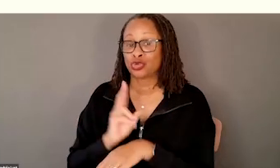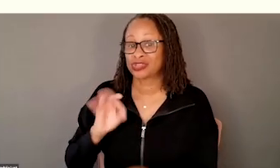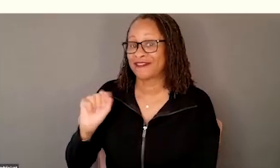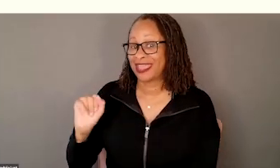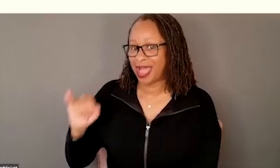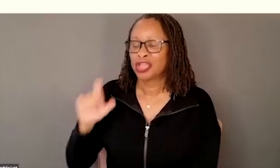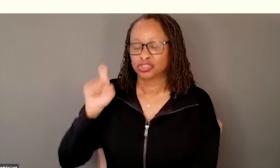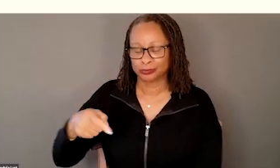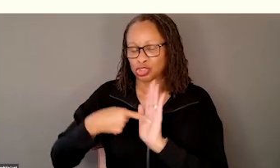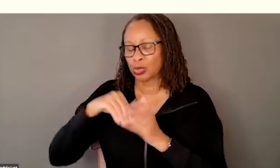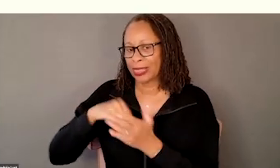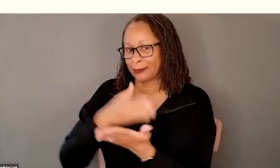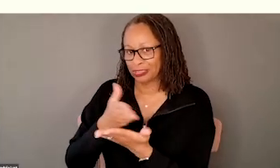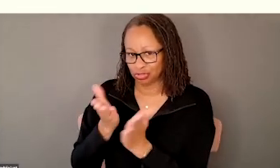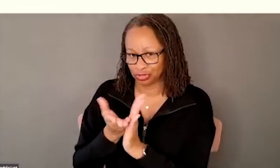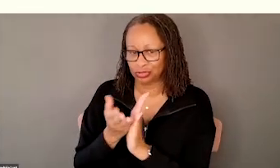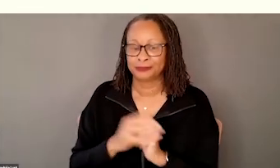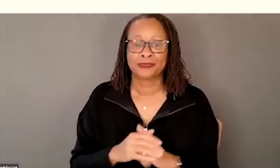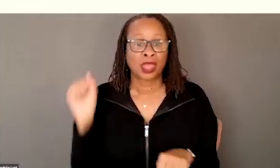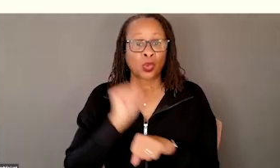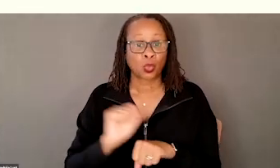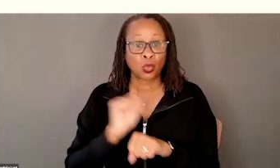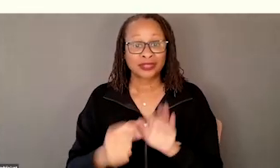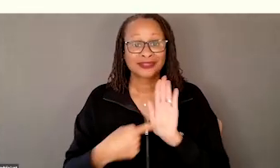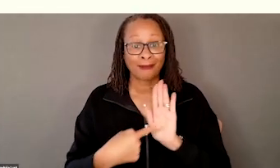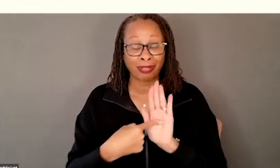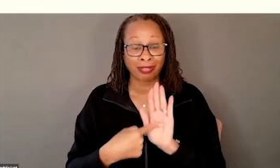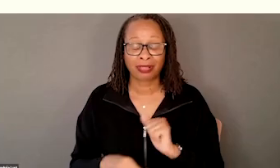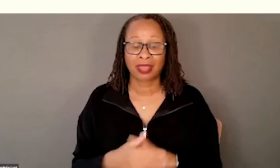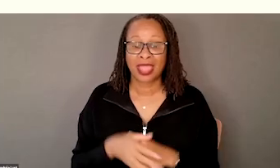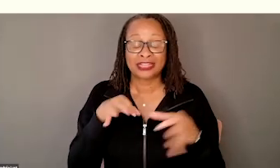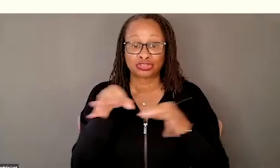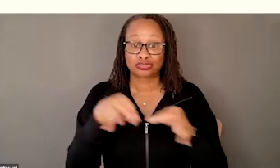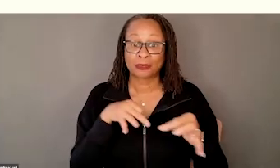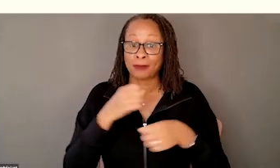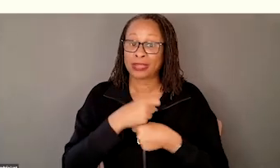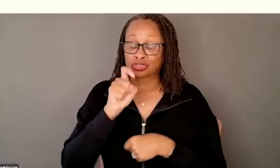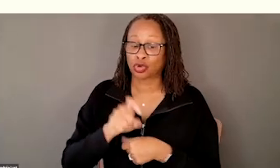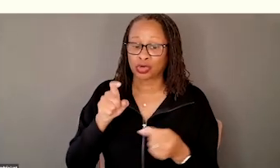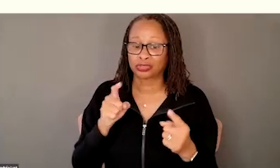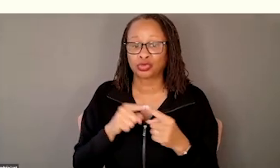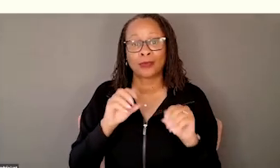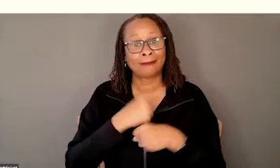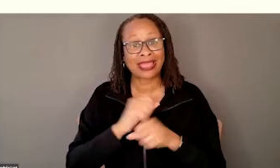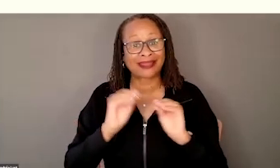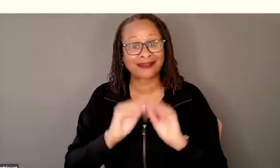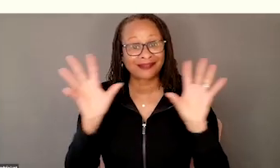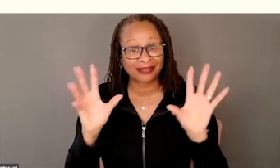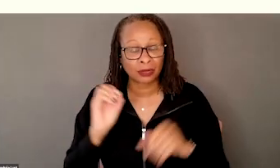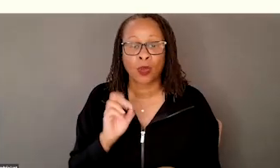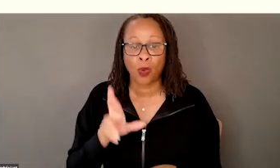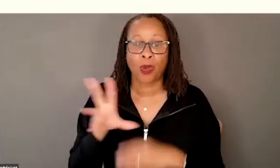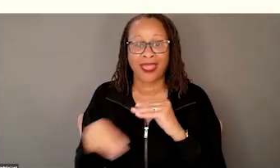reflected in the budget. And then in the work sample, in the description, make sure to make clear, or you can put it in the